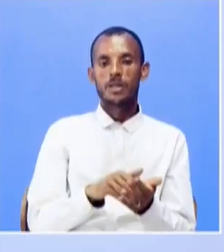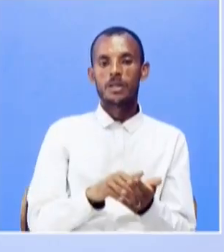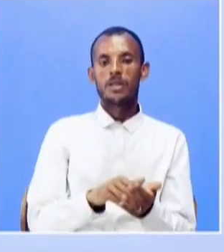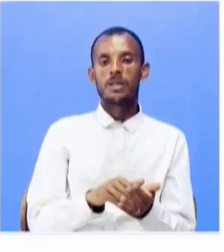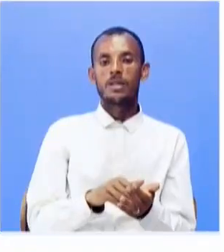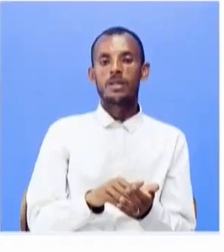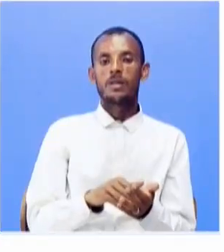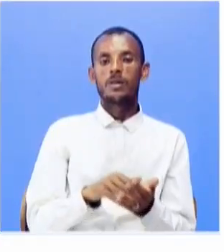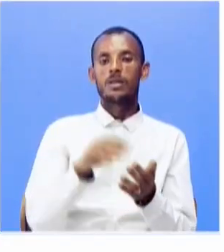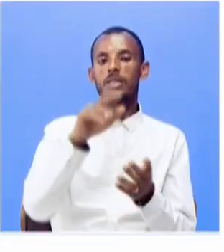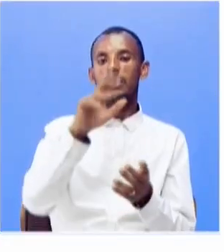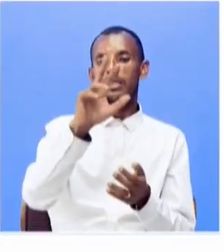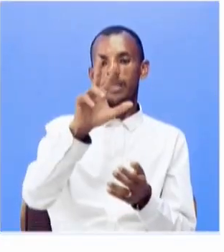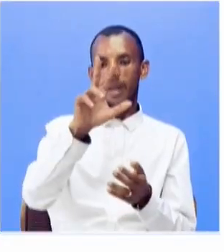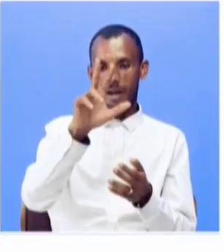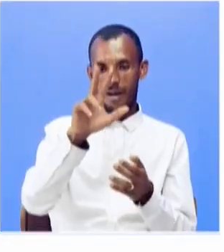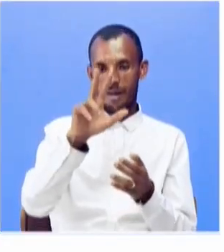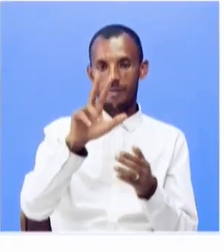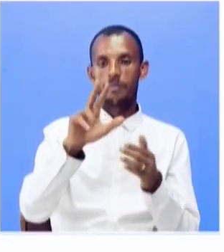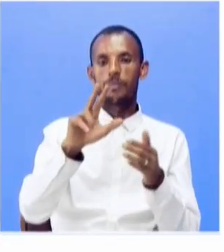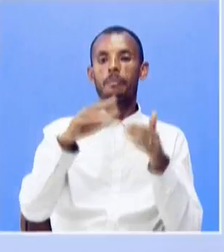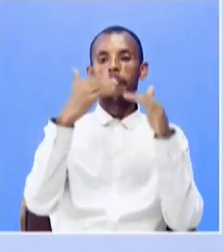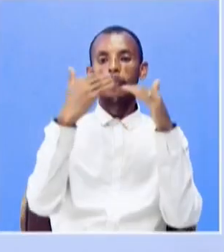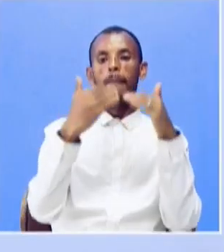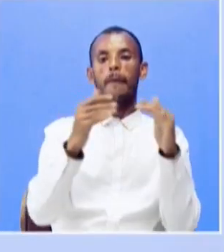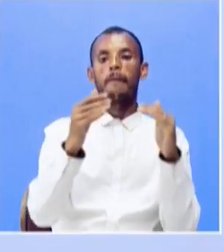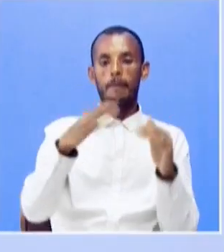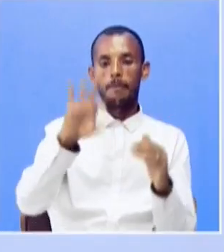on third interval, on this interval.